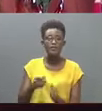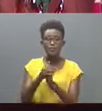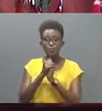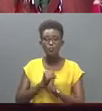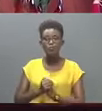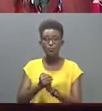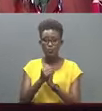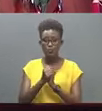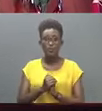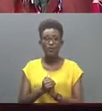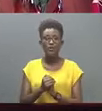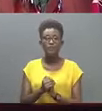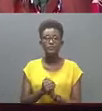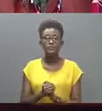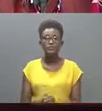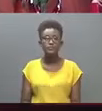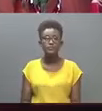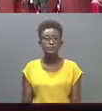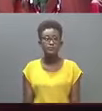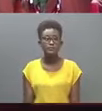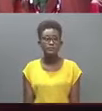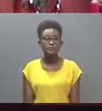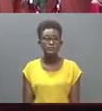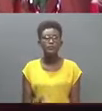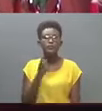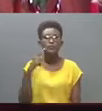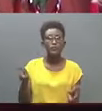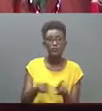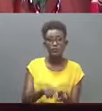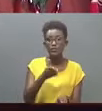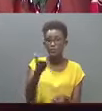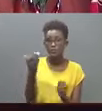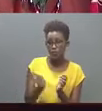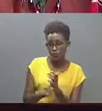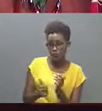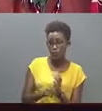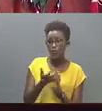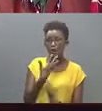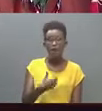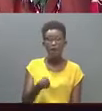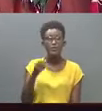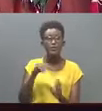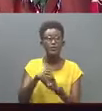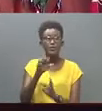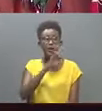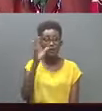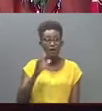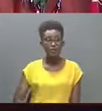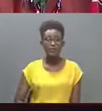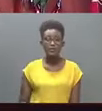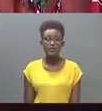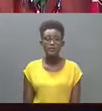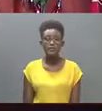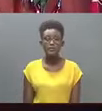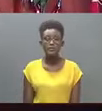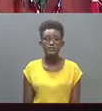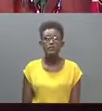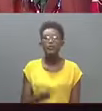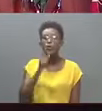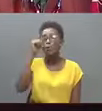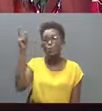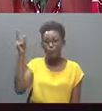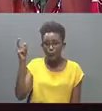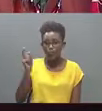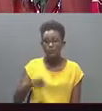Afrika ikeneye intambara yo mu mwuka. That is the problem, the major problem in Africa. Icyo nicyo kibazo cy'ingenzi muri Afrika. We need to